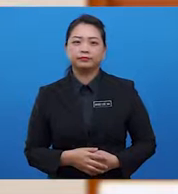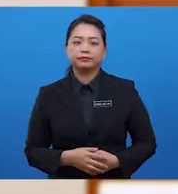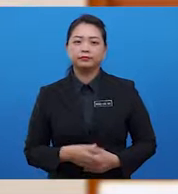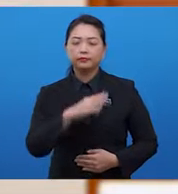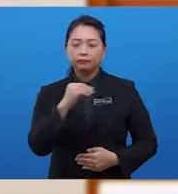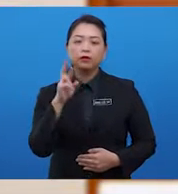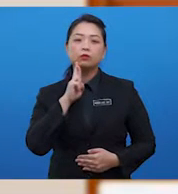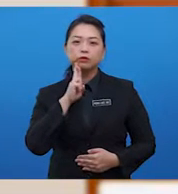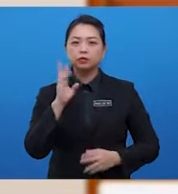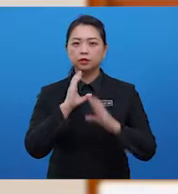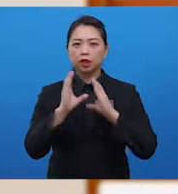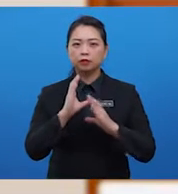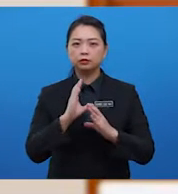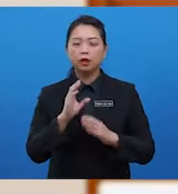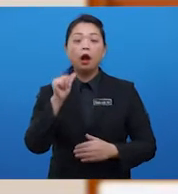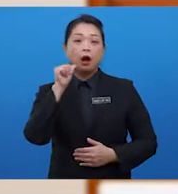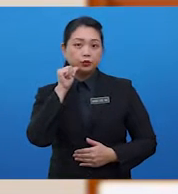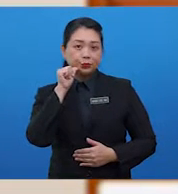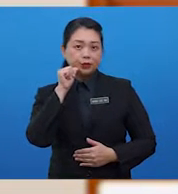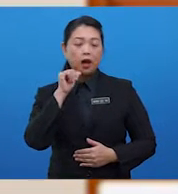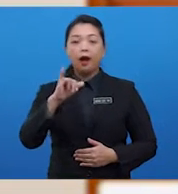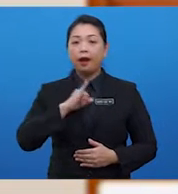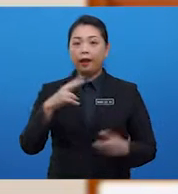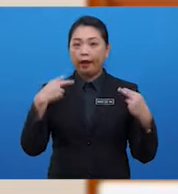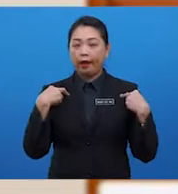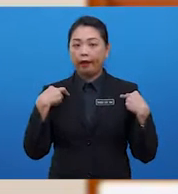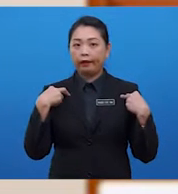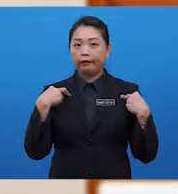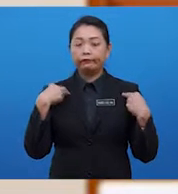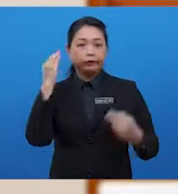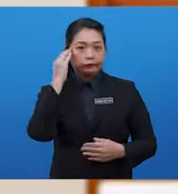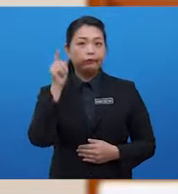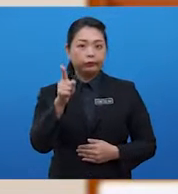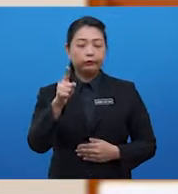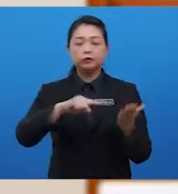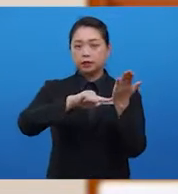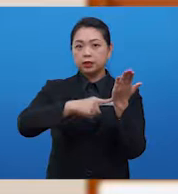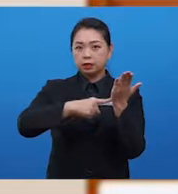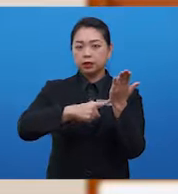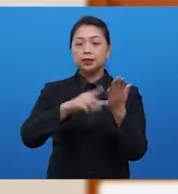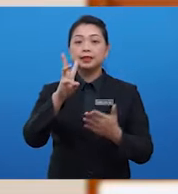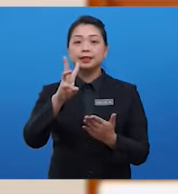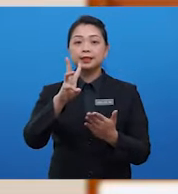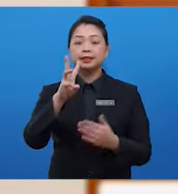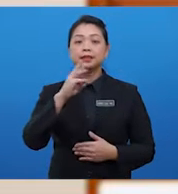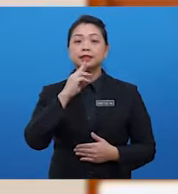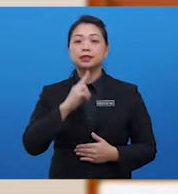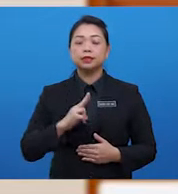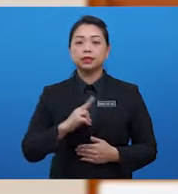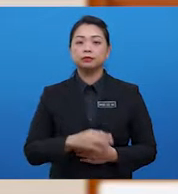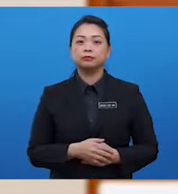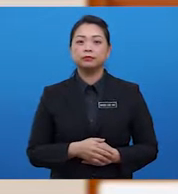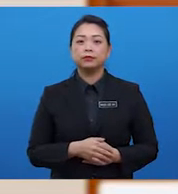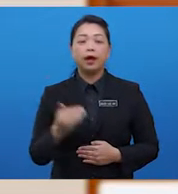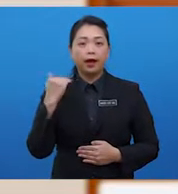And Rose said, Audrey, I have known you since we were 6 years old. I know that